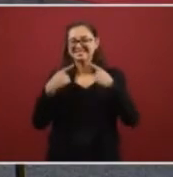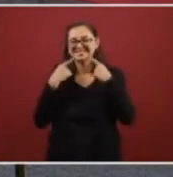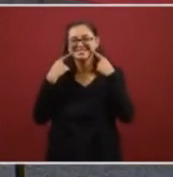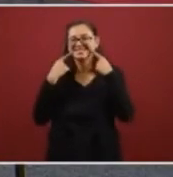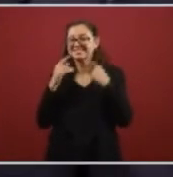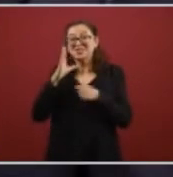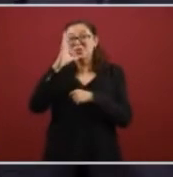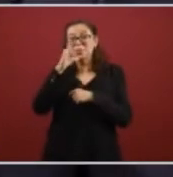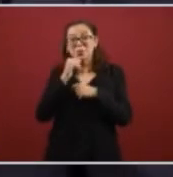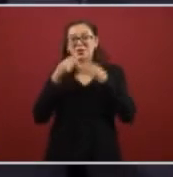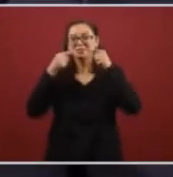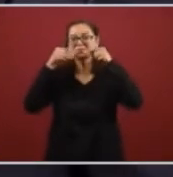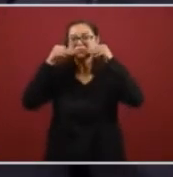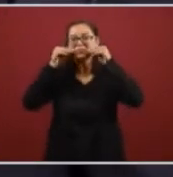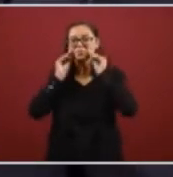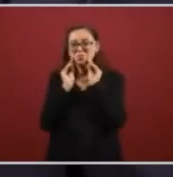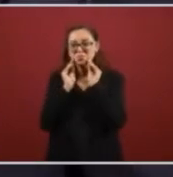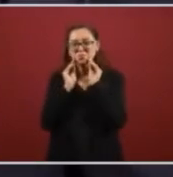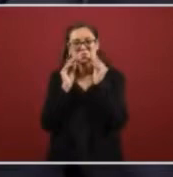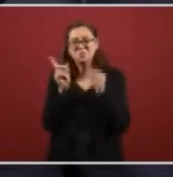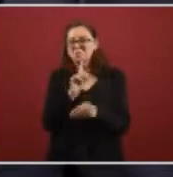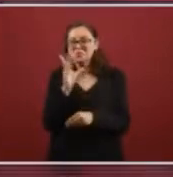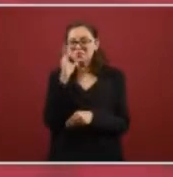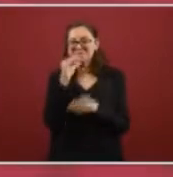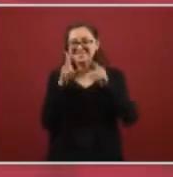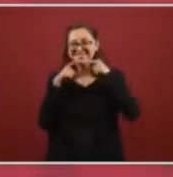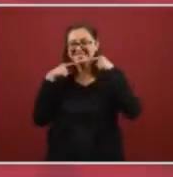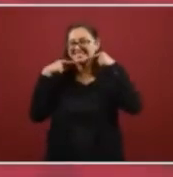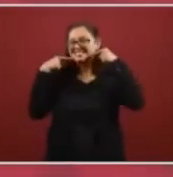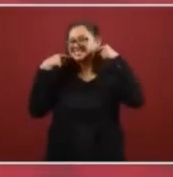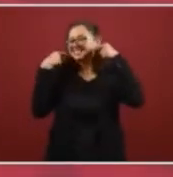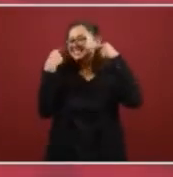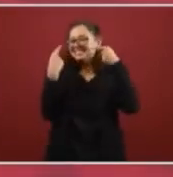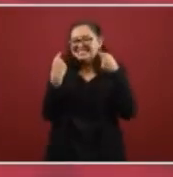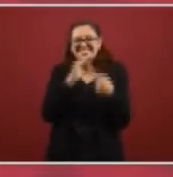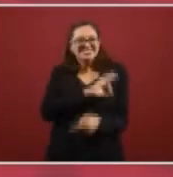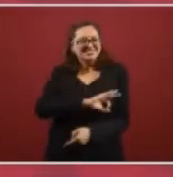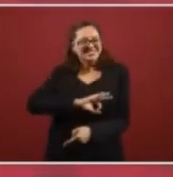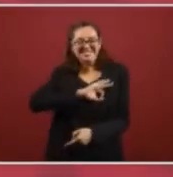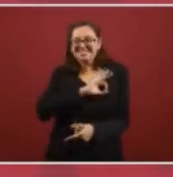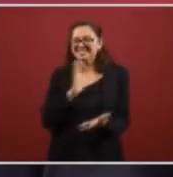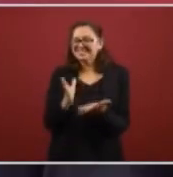that he had to go to a plastic surgeon because he was so happy.